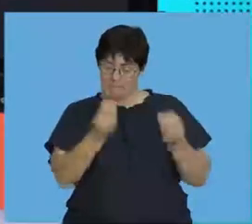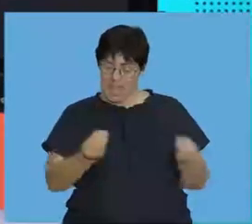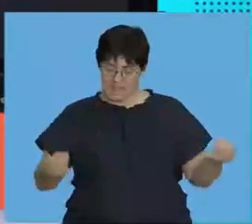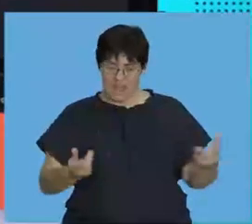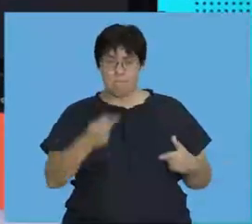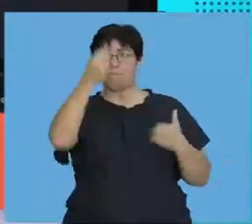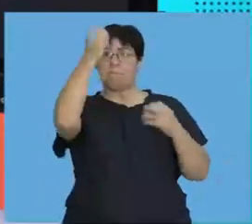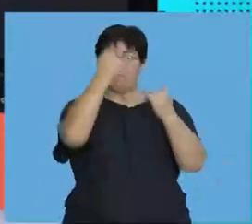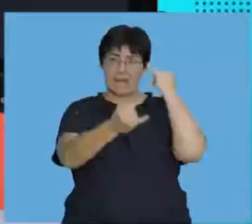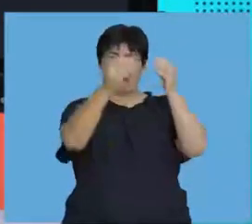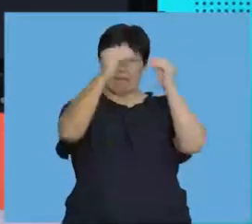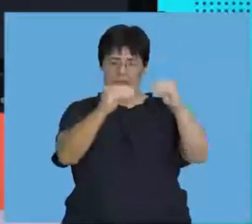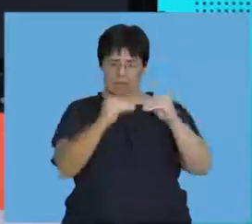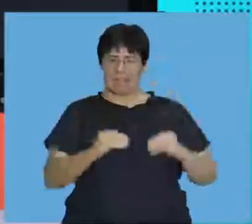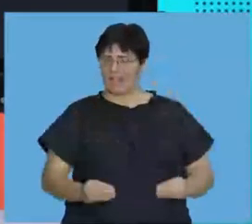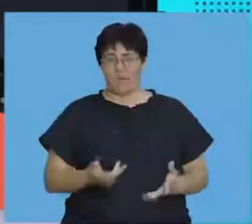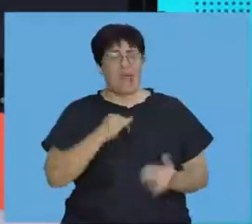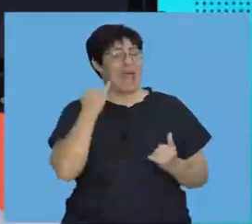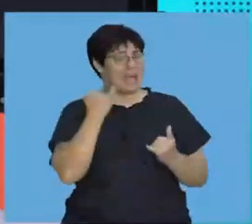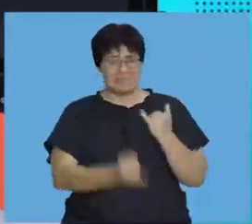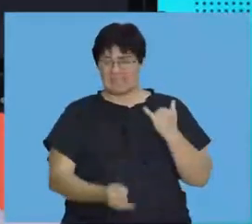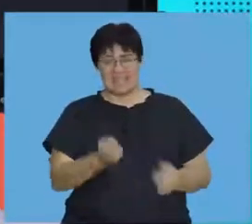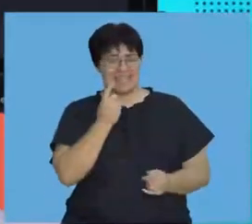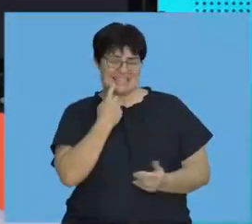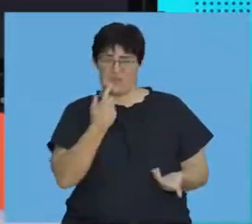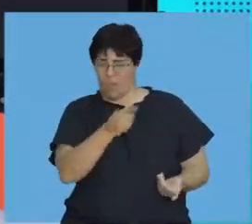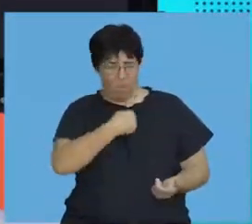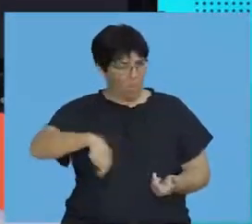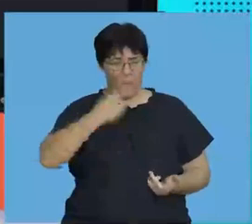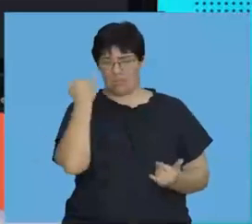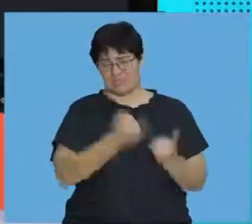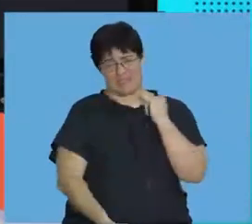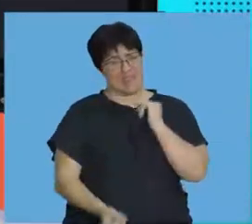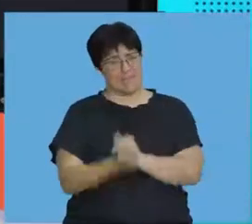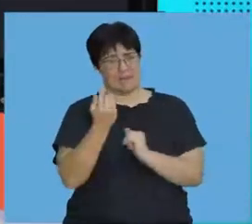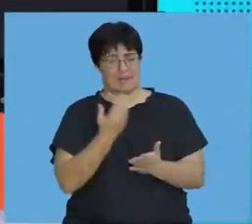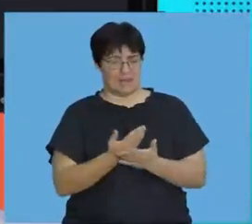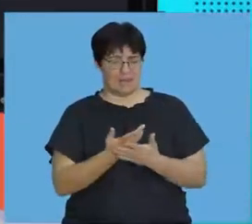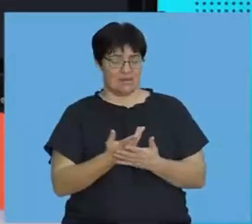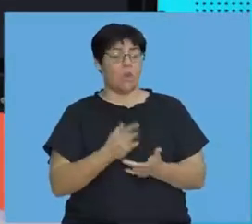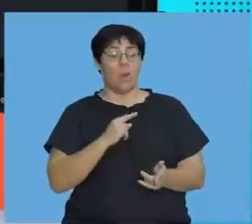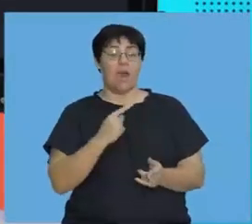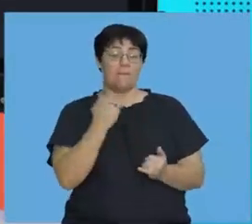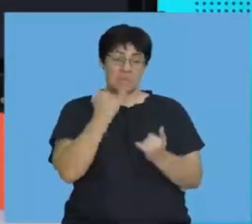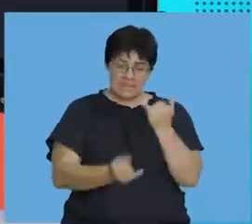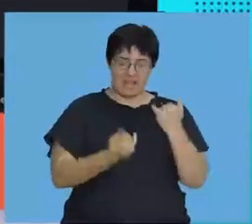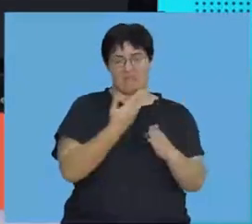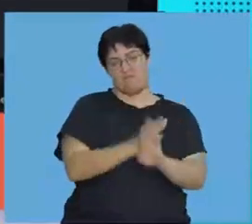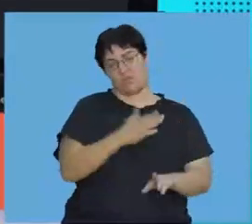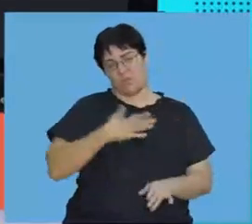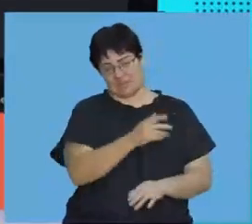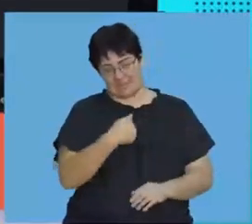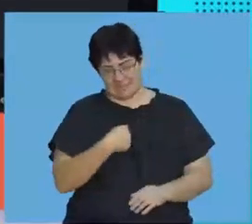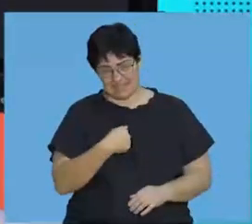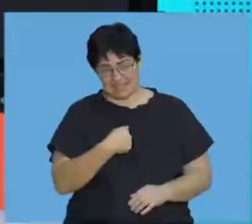carried down, okay? Because it's easy to make mistakes, we all do them. So we want to try and avoid it, okay? And I wouldn't say this with